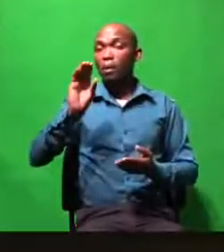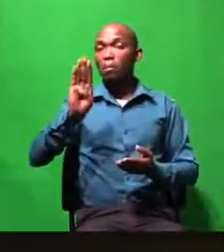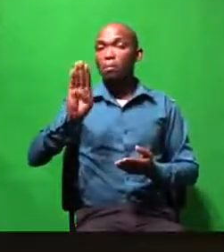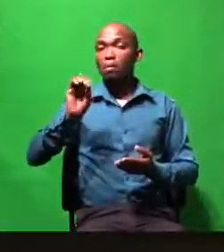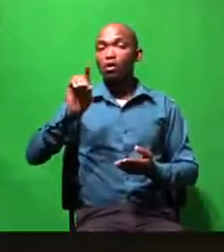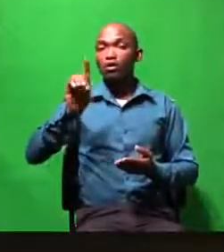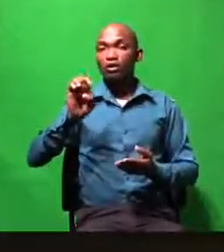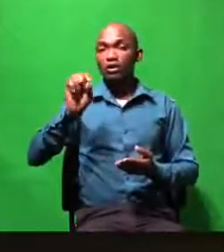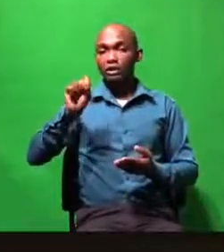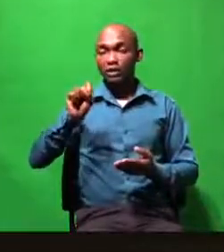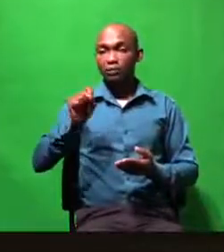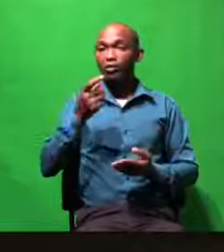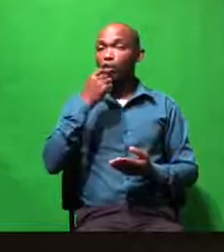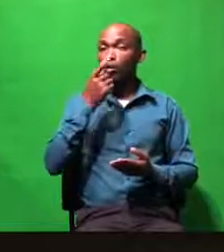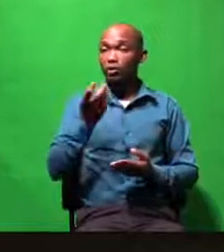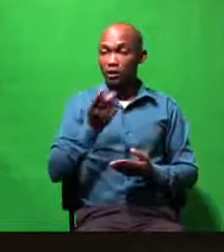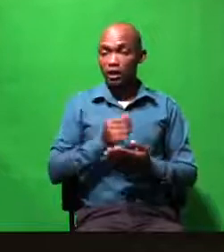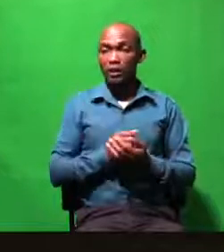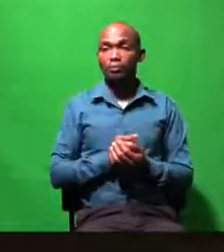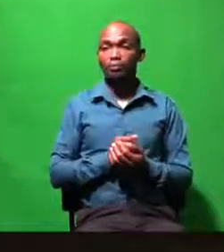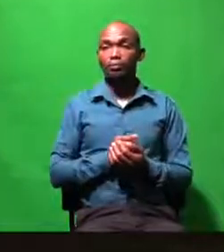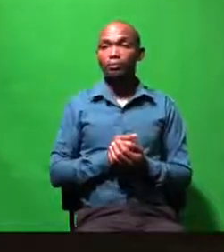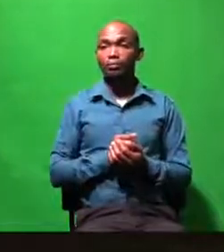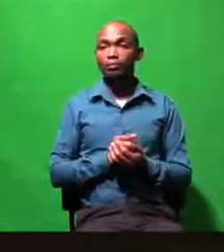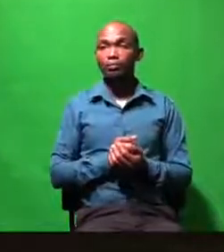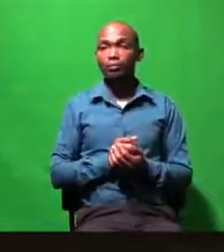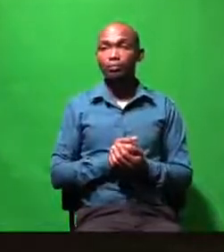when we say ocean,